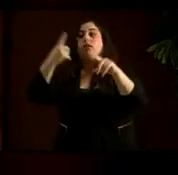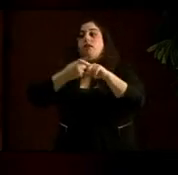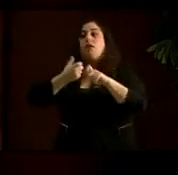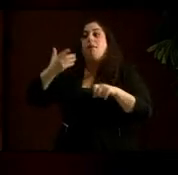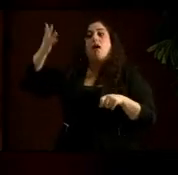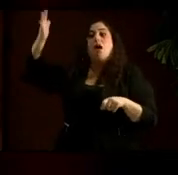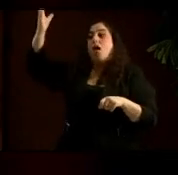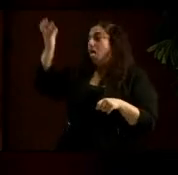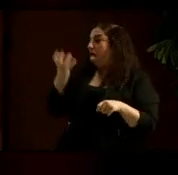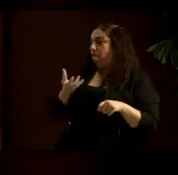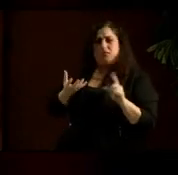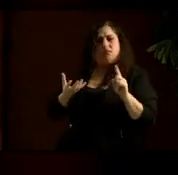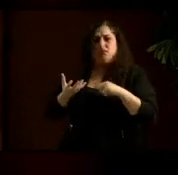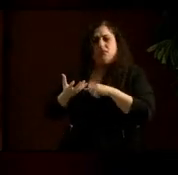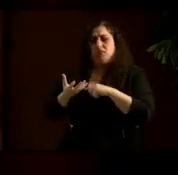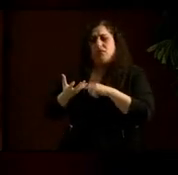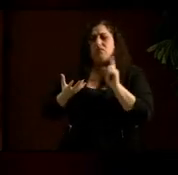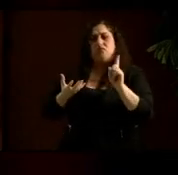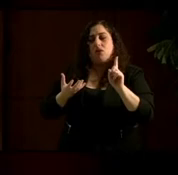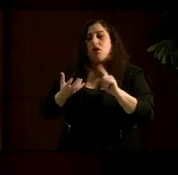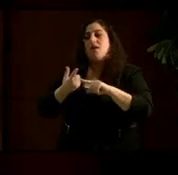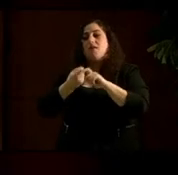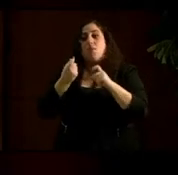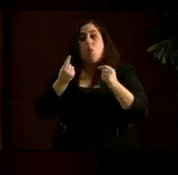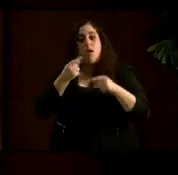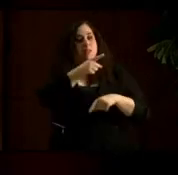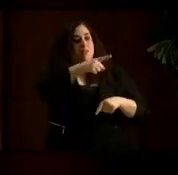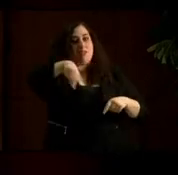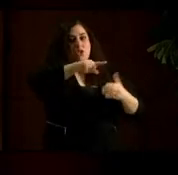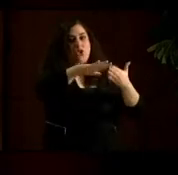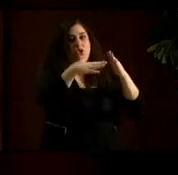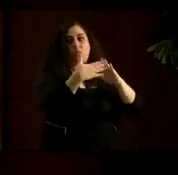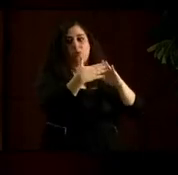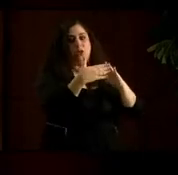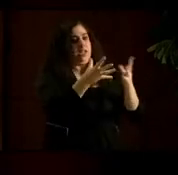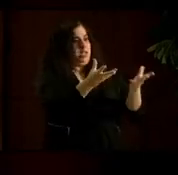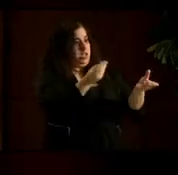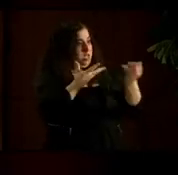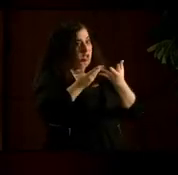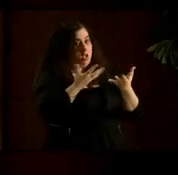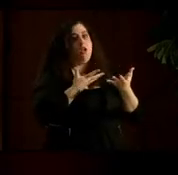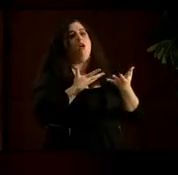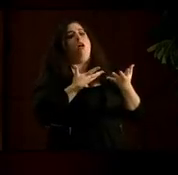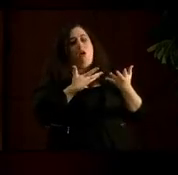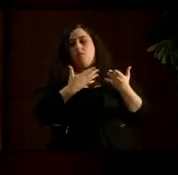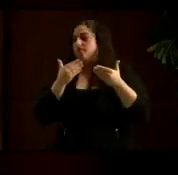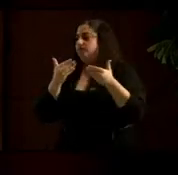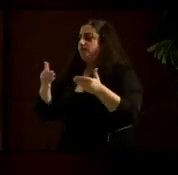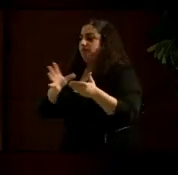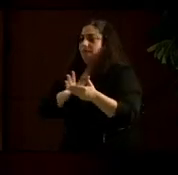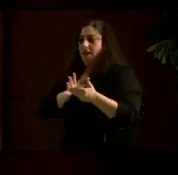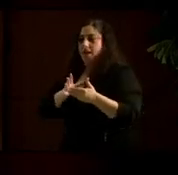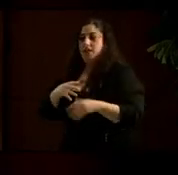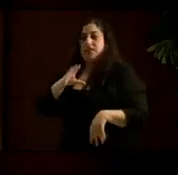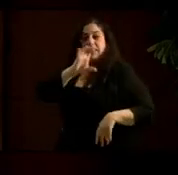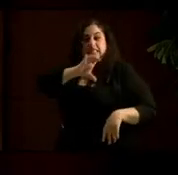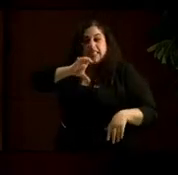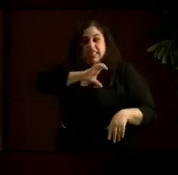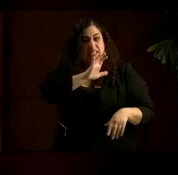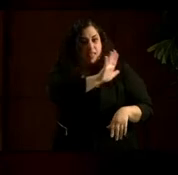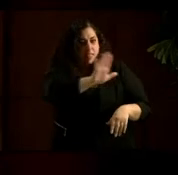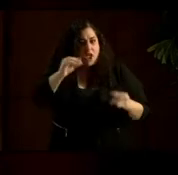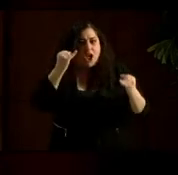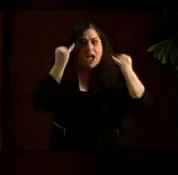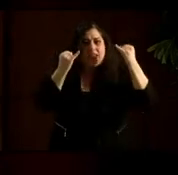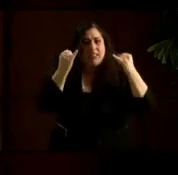inspired vision came up from the community. It was a citizens' initiative first, and so it was a region's will as a collective